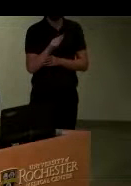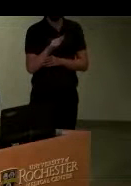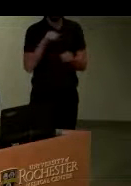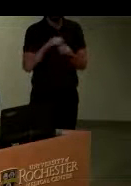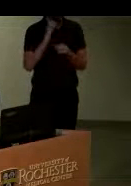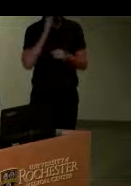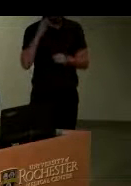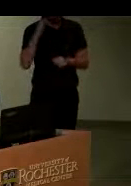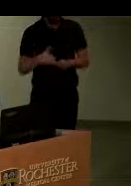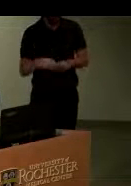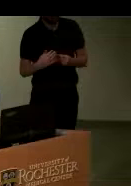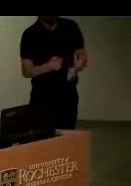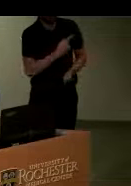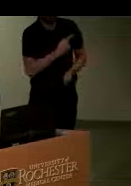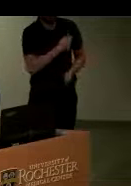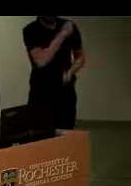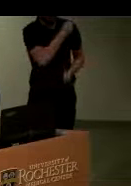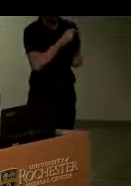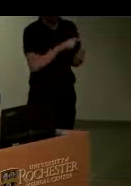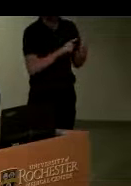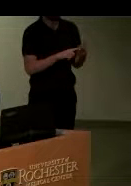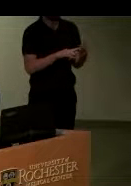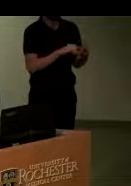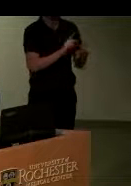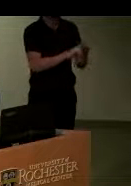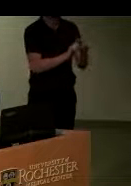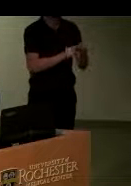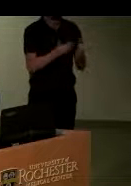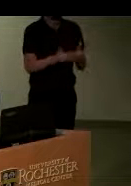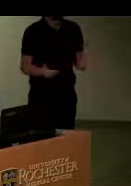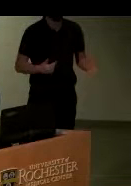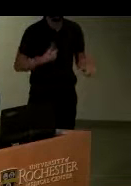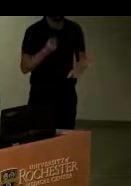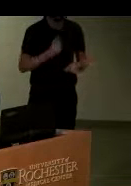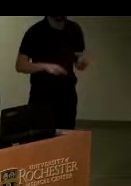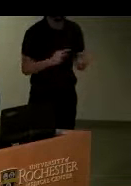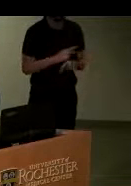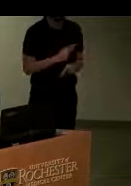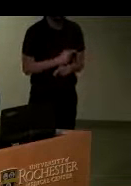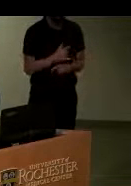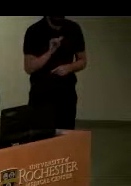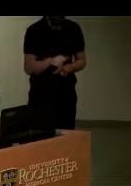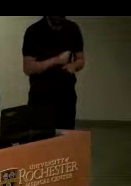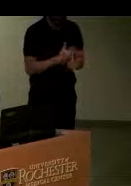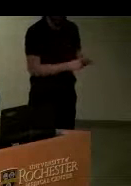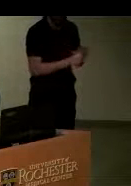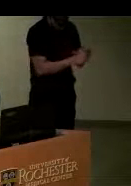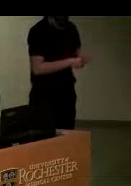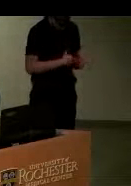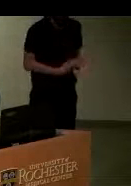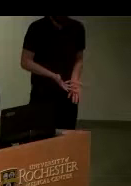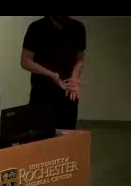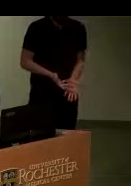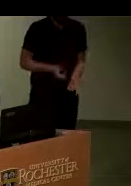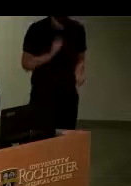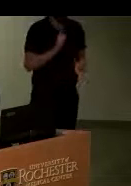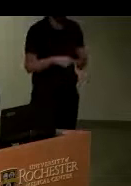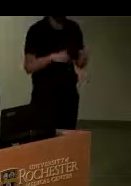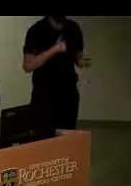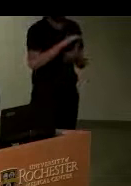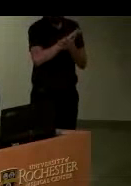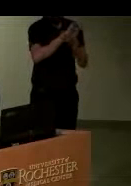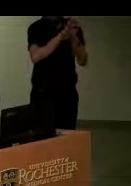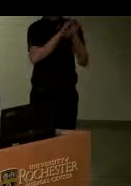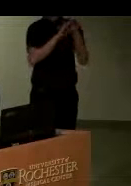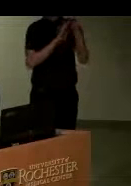to give her tachycardia, and a whole bunch of other things that I can't even figure out what symptom they could have possibly caused. But she had a whole